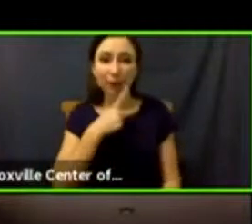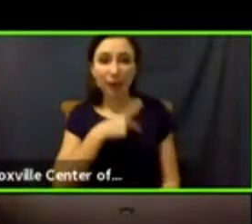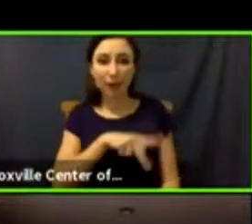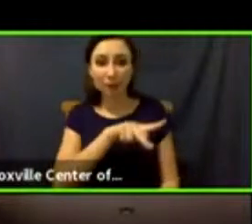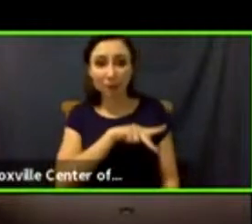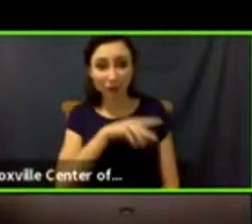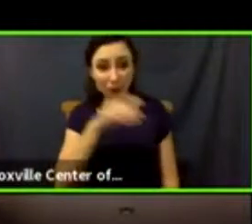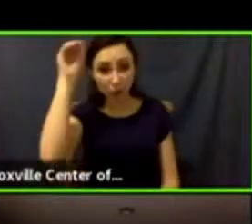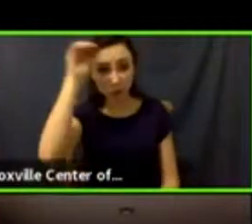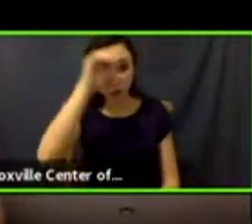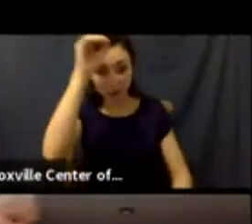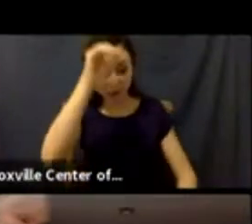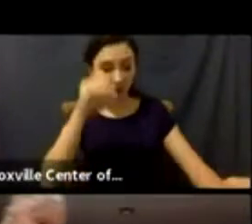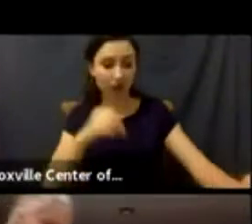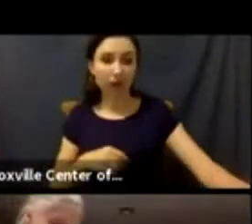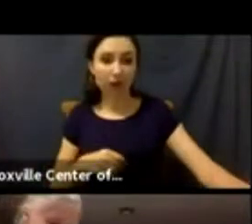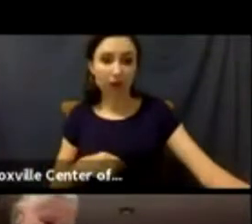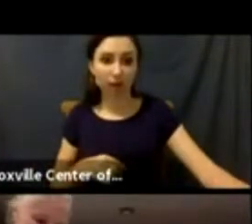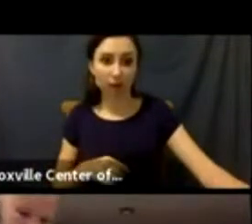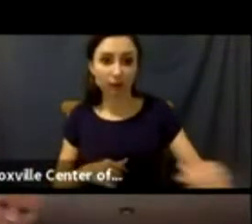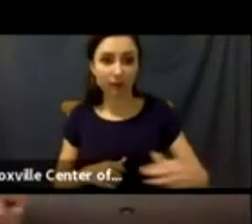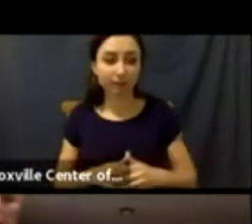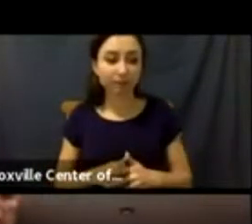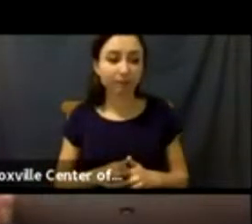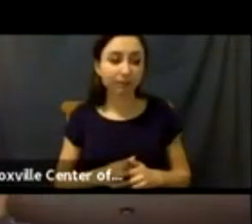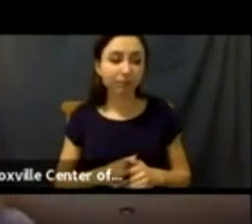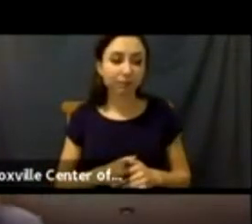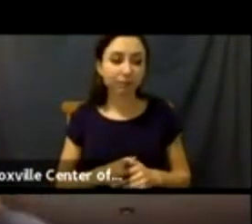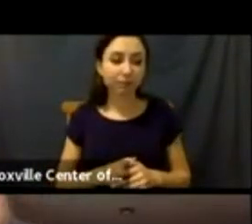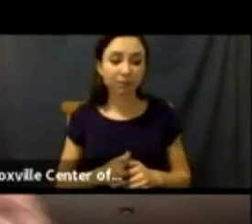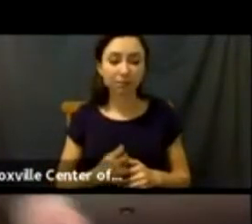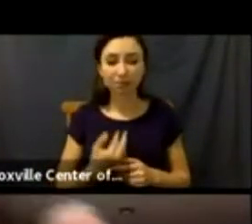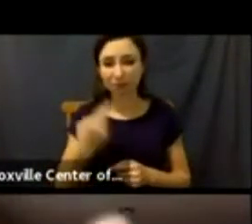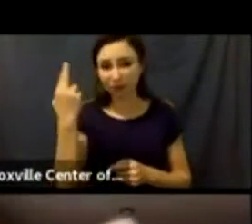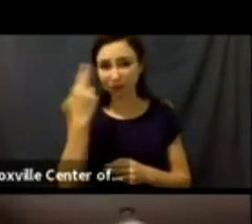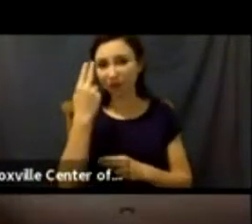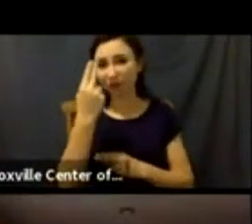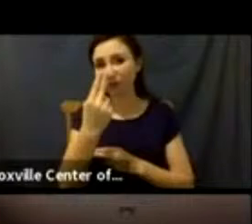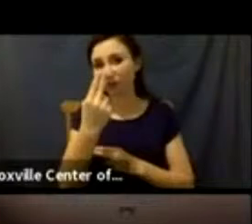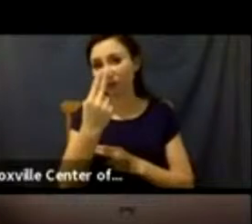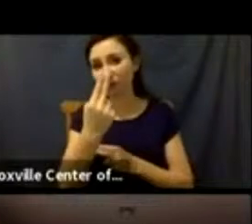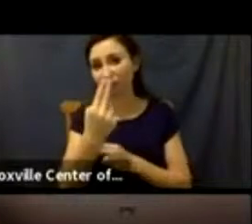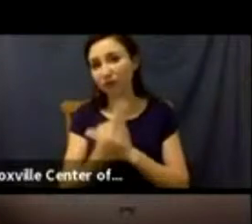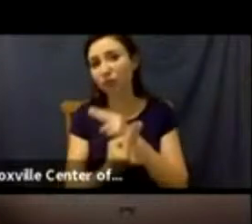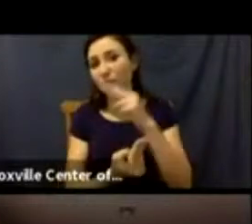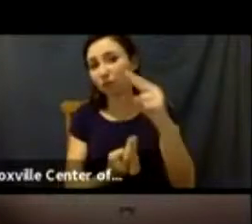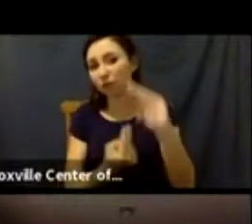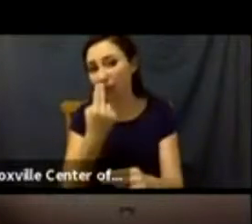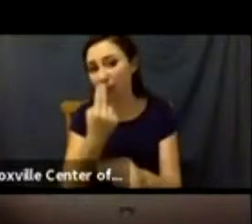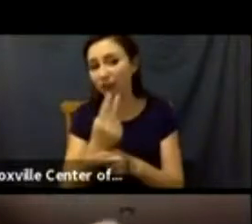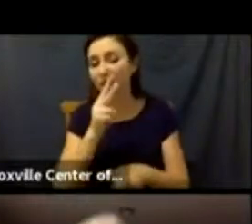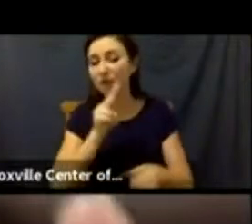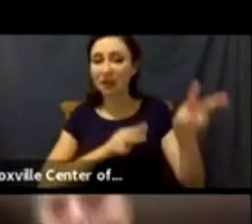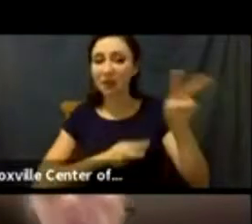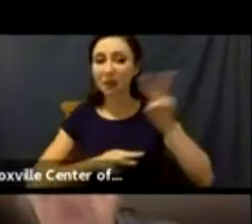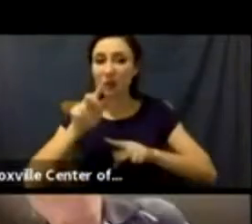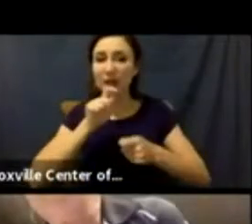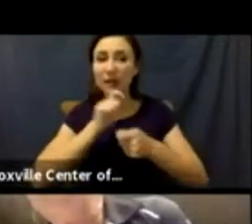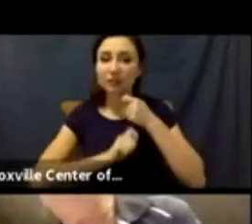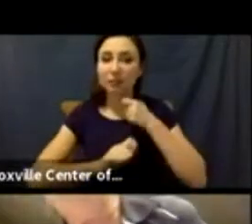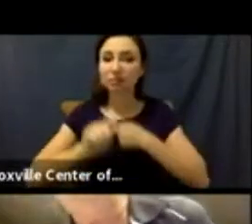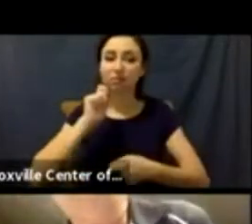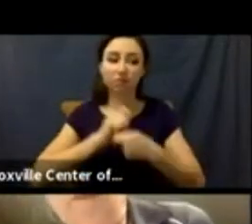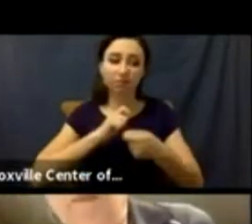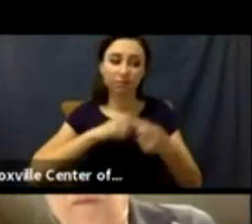that there is, because of the universality of looking at specifically